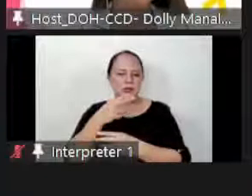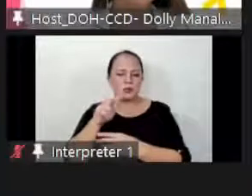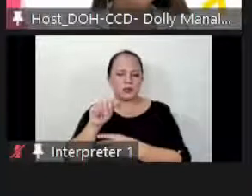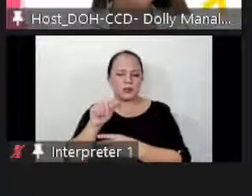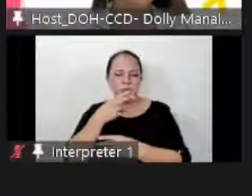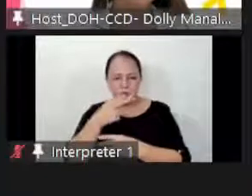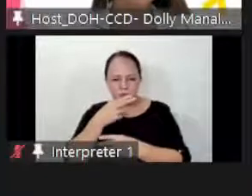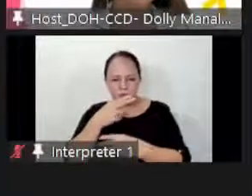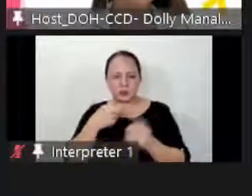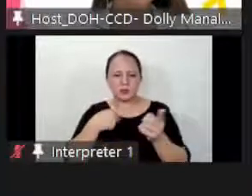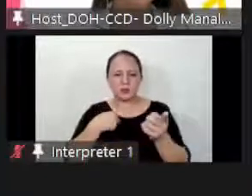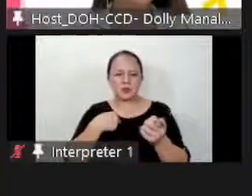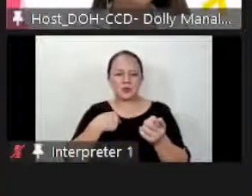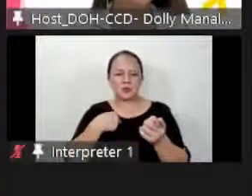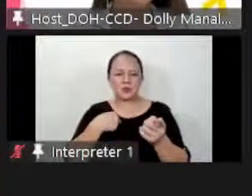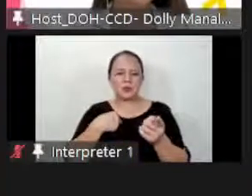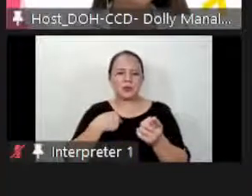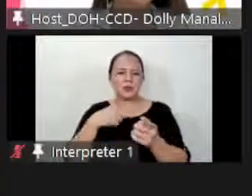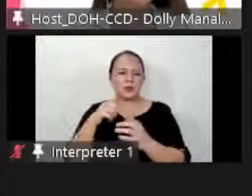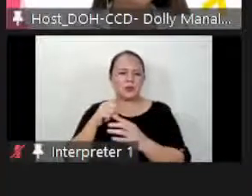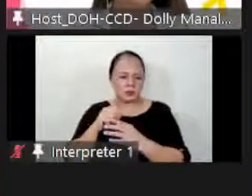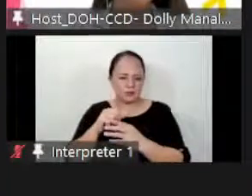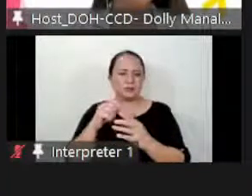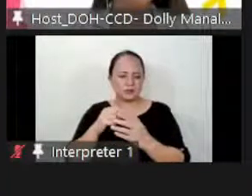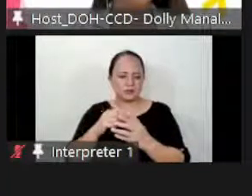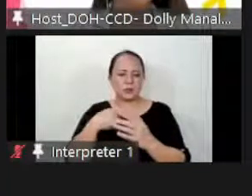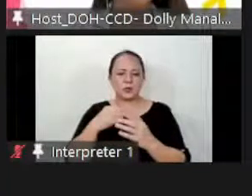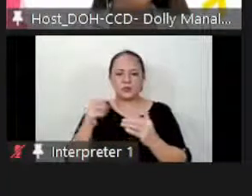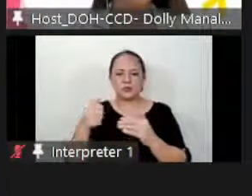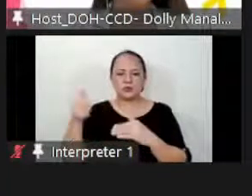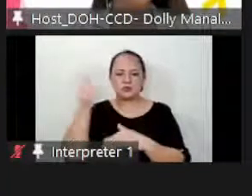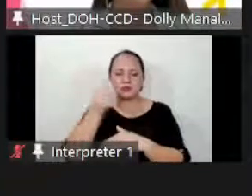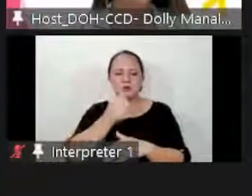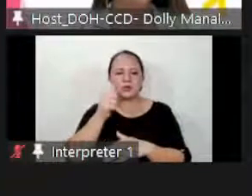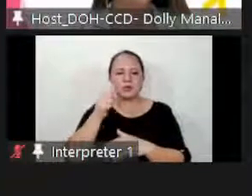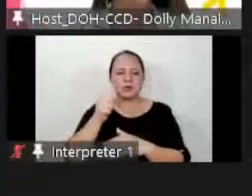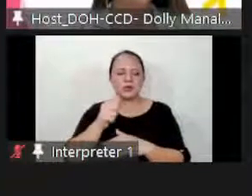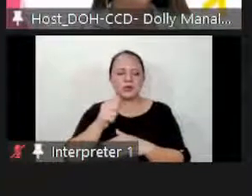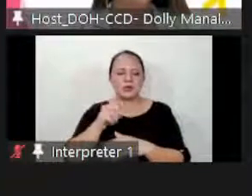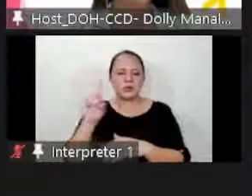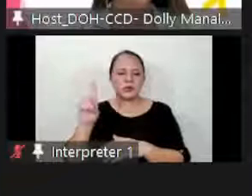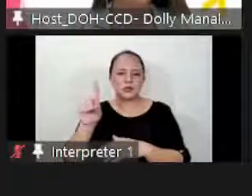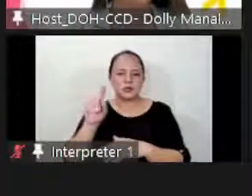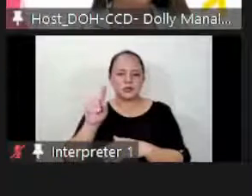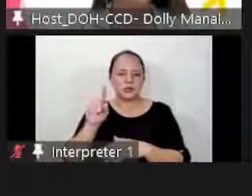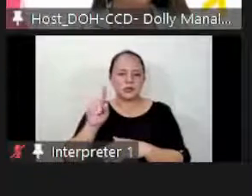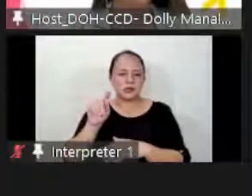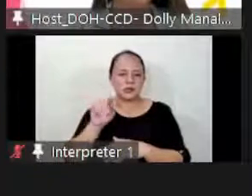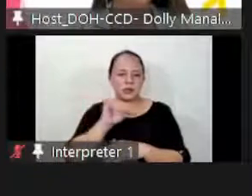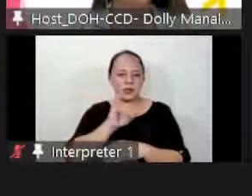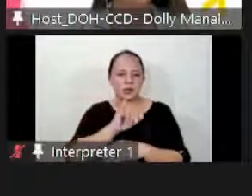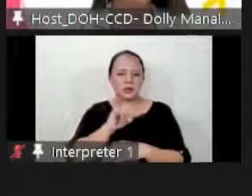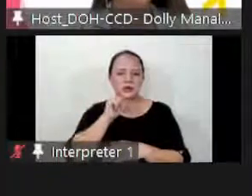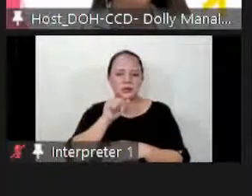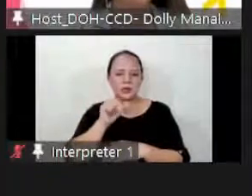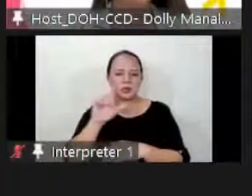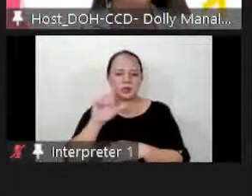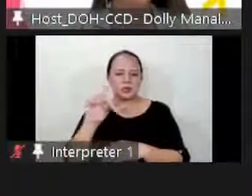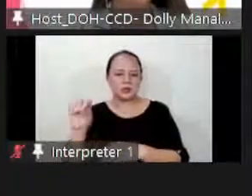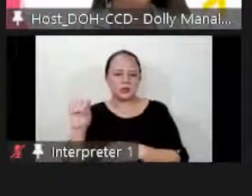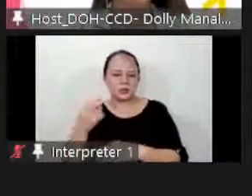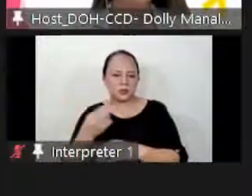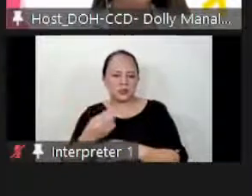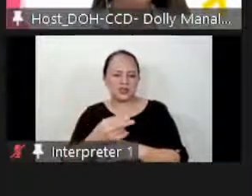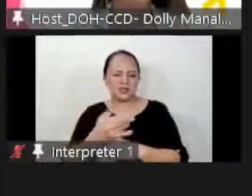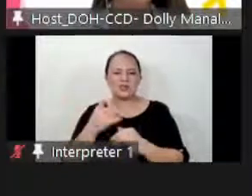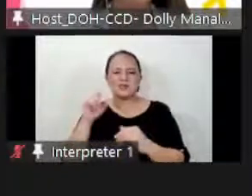IAC Tobacco, which is headed by the Department of Trade and Industry instead of the Department of Health, is